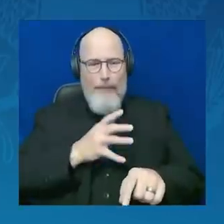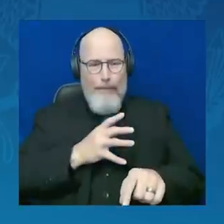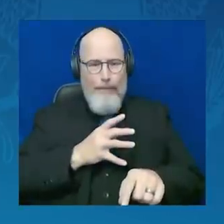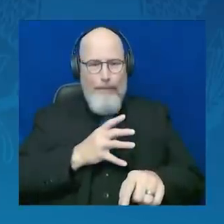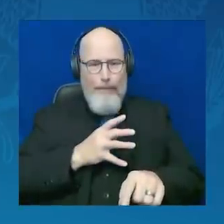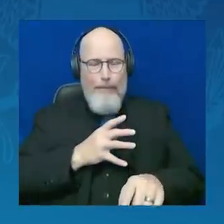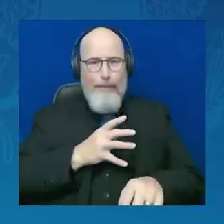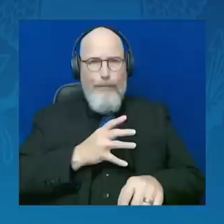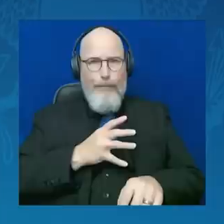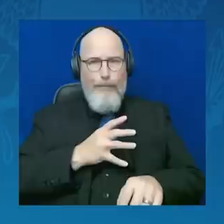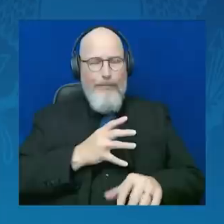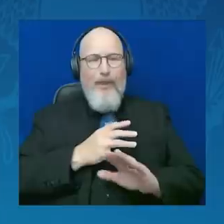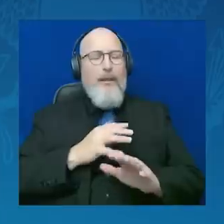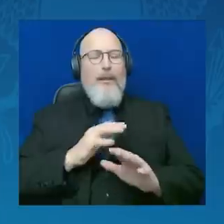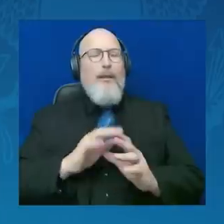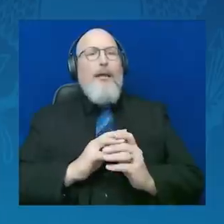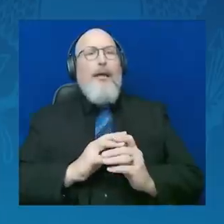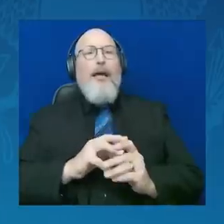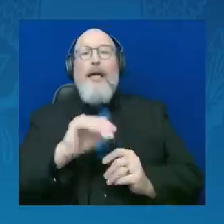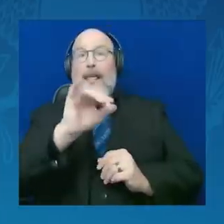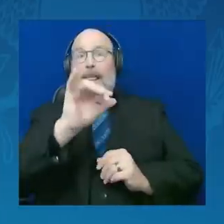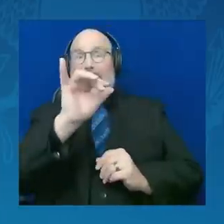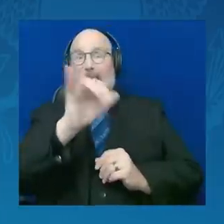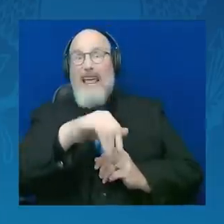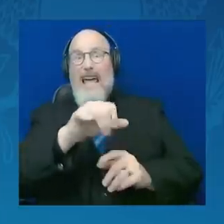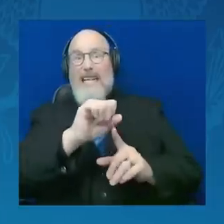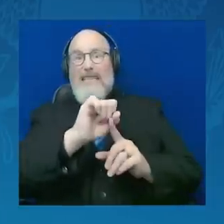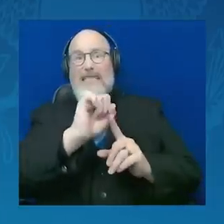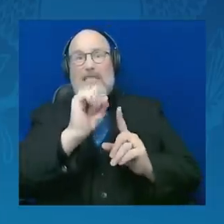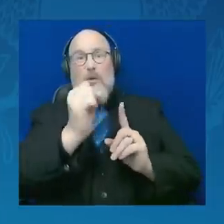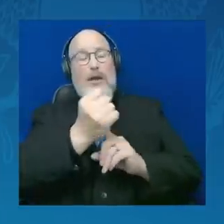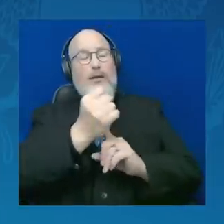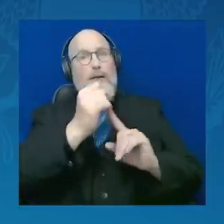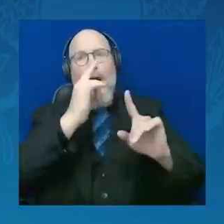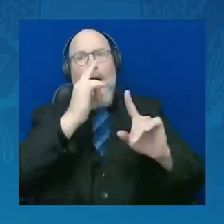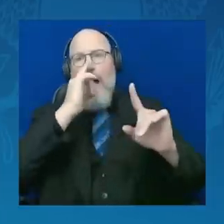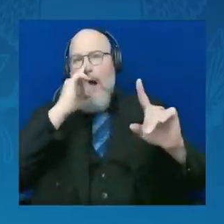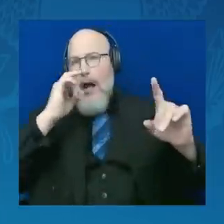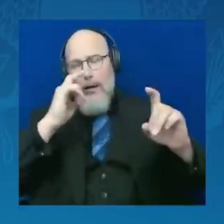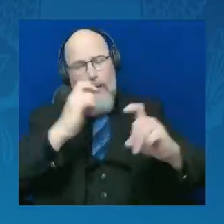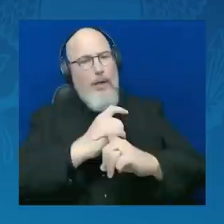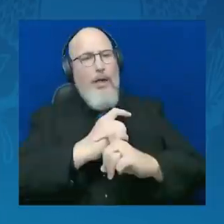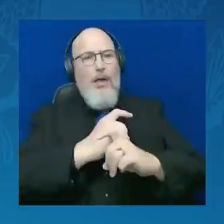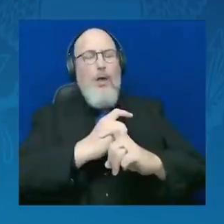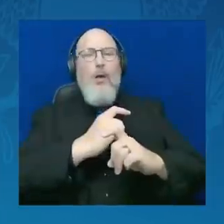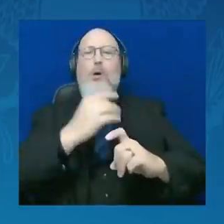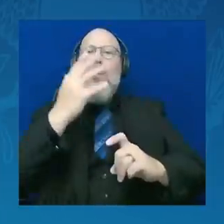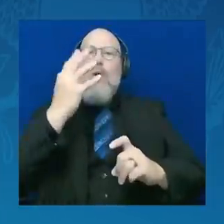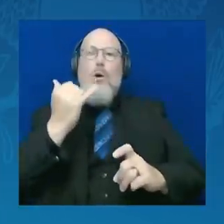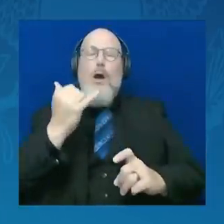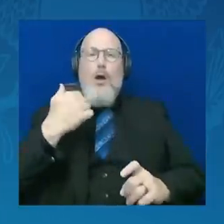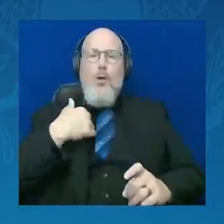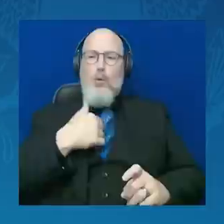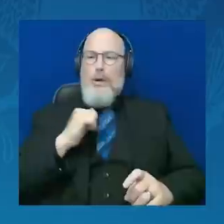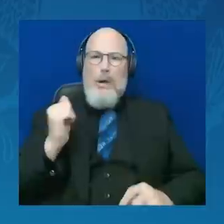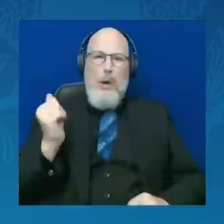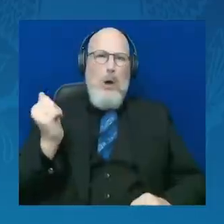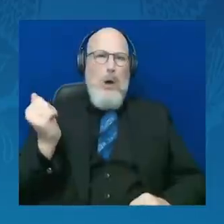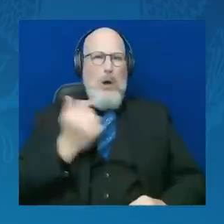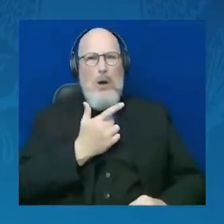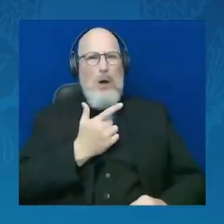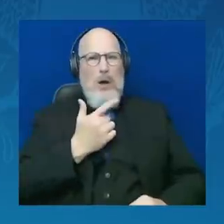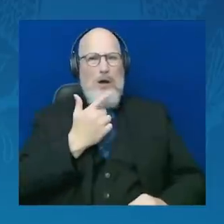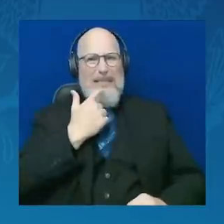that situation is extremely complicated because we are all saying that there is a fight going